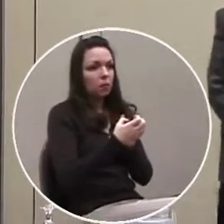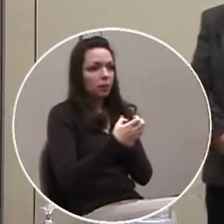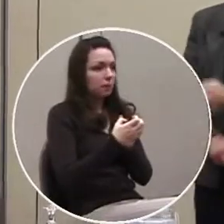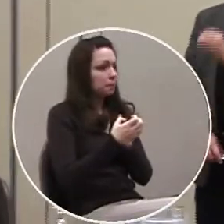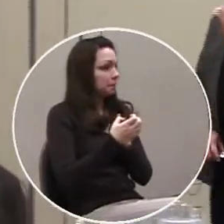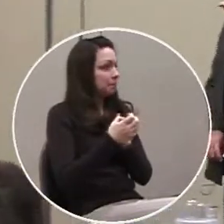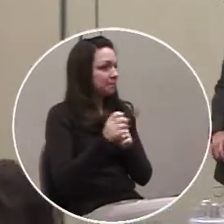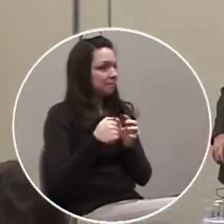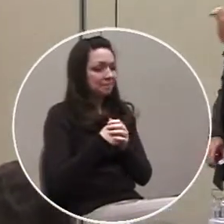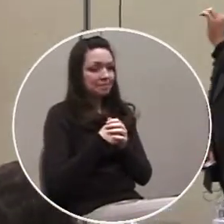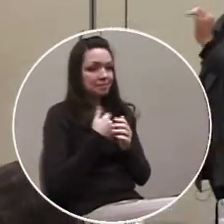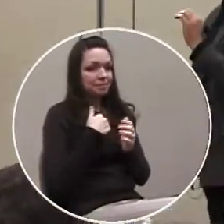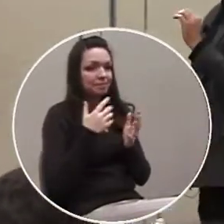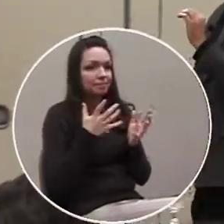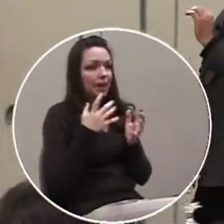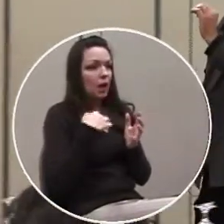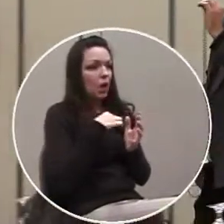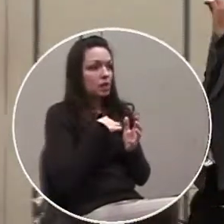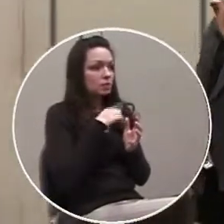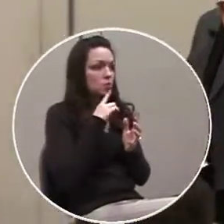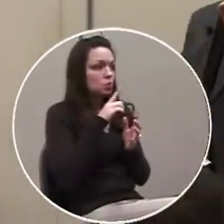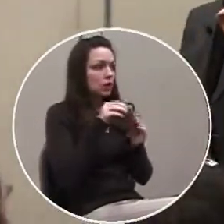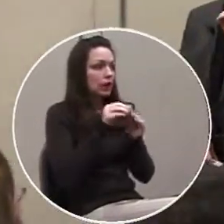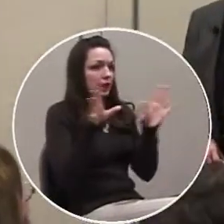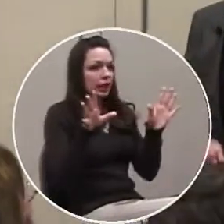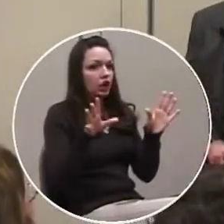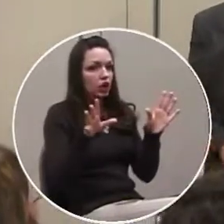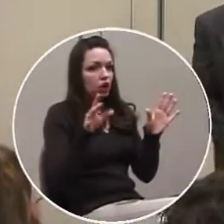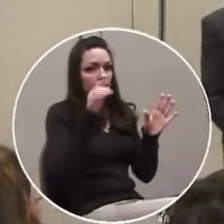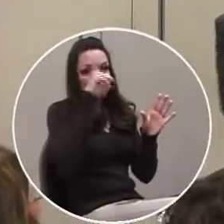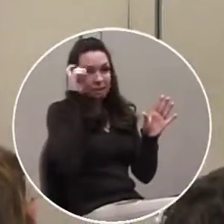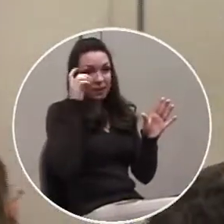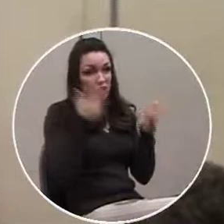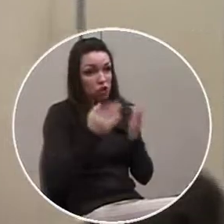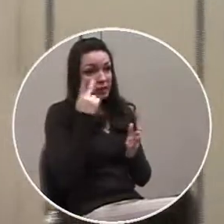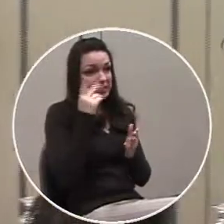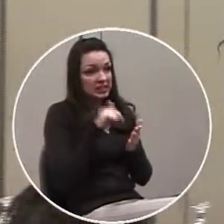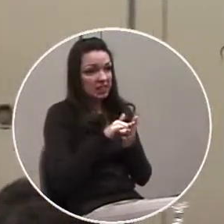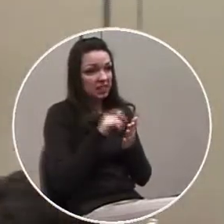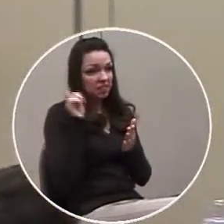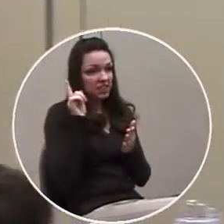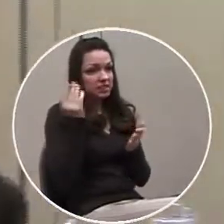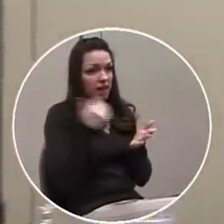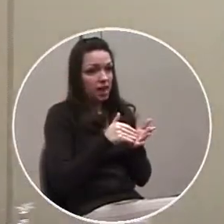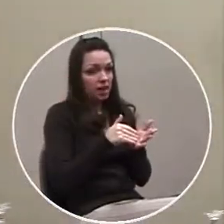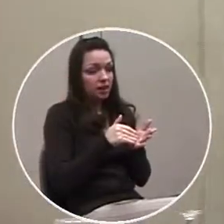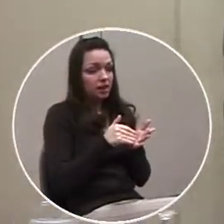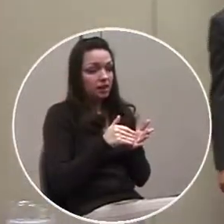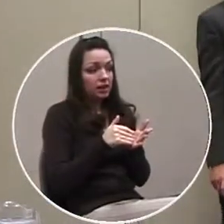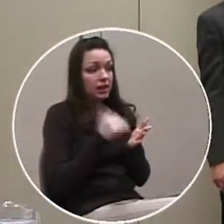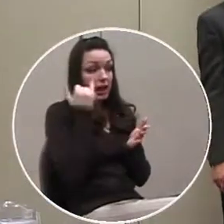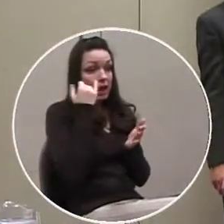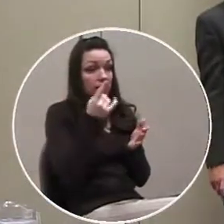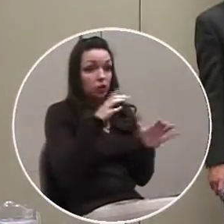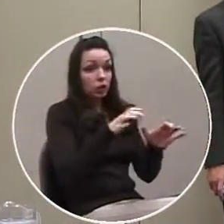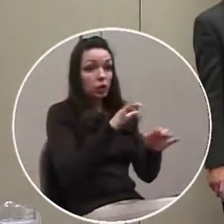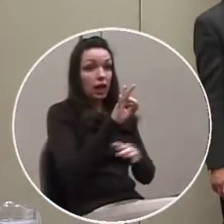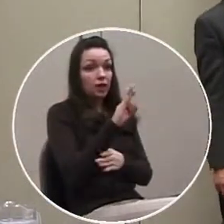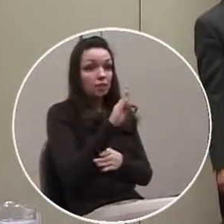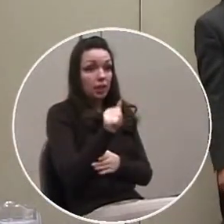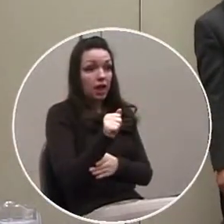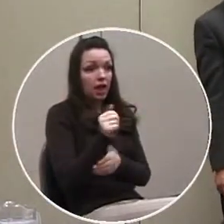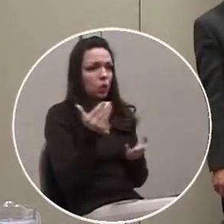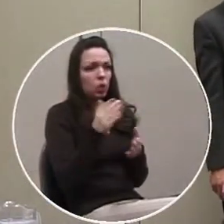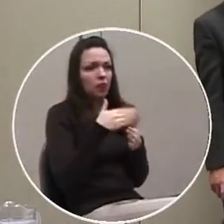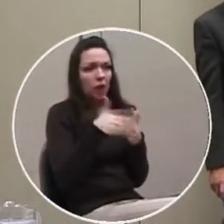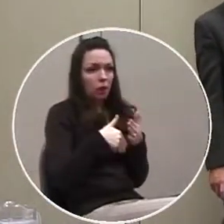Okay. I want us to be really clear on this one because you might see this one come back to you. If you're doing an FBA, what are the